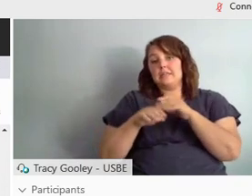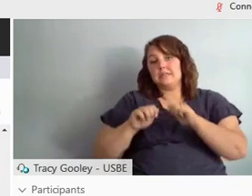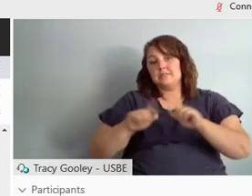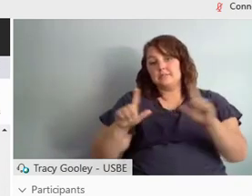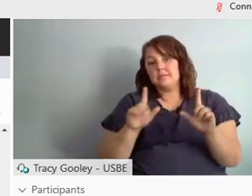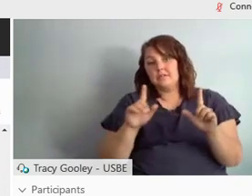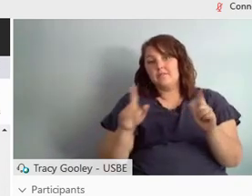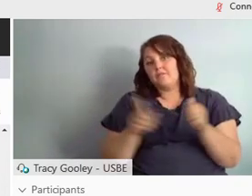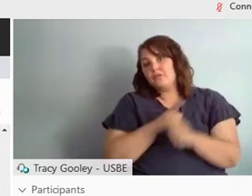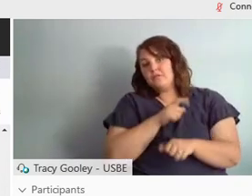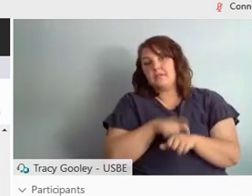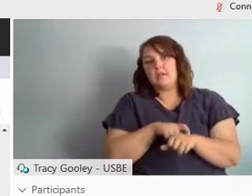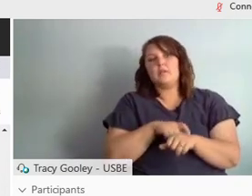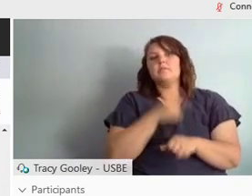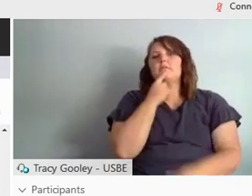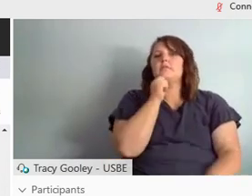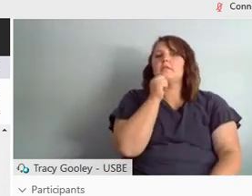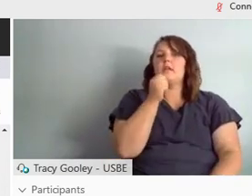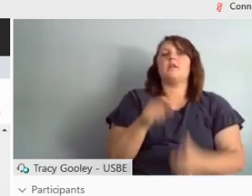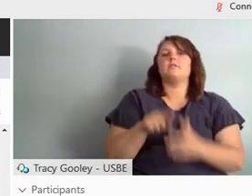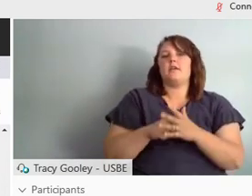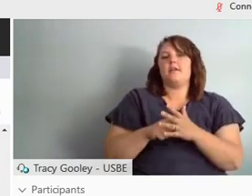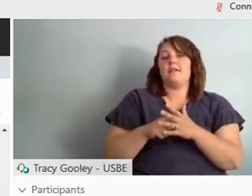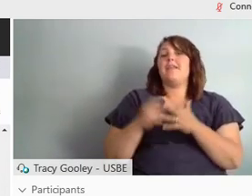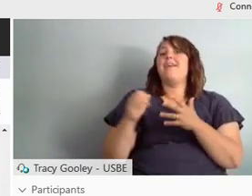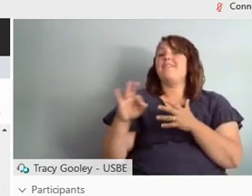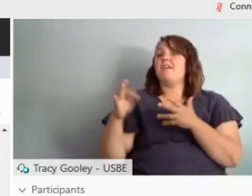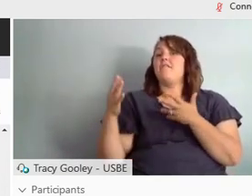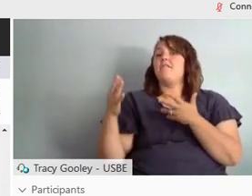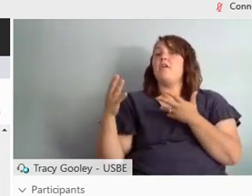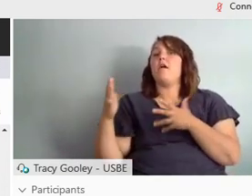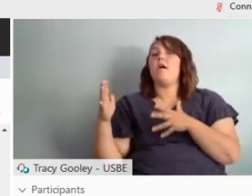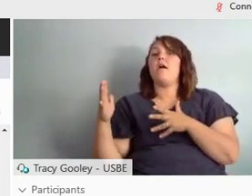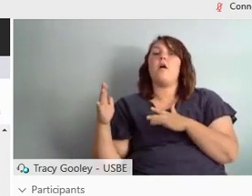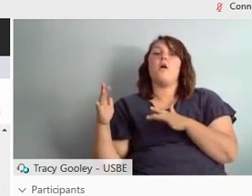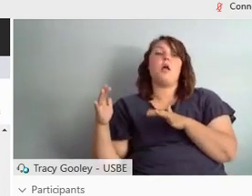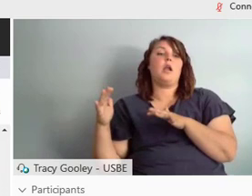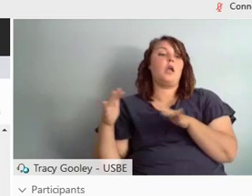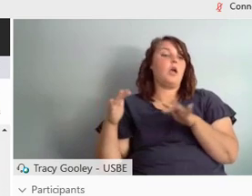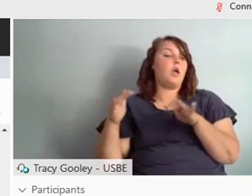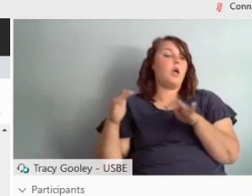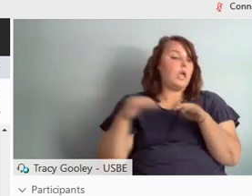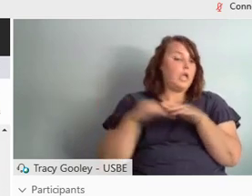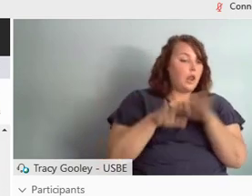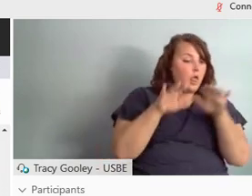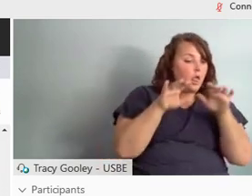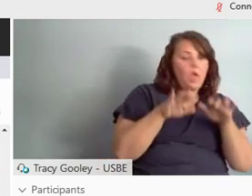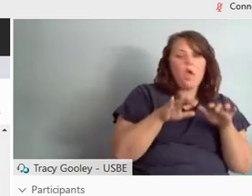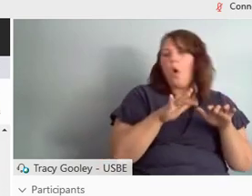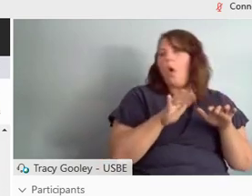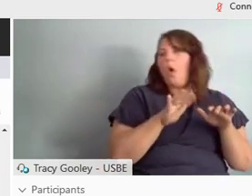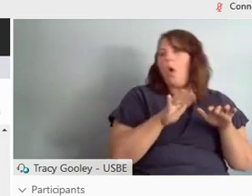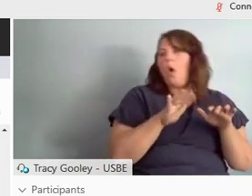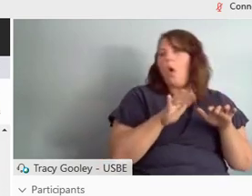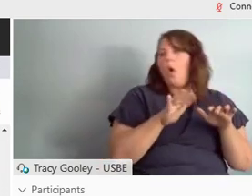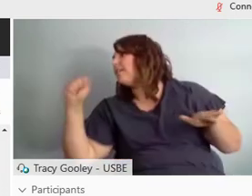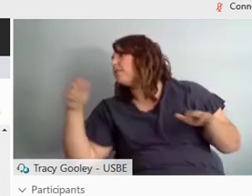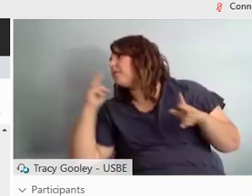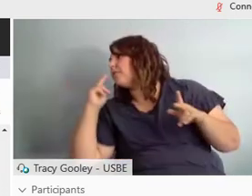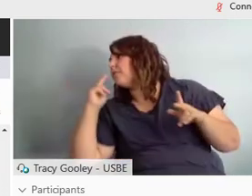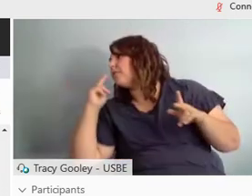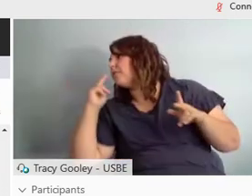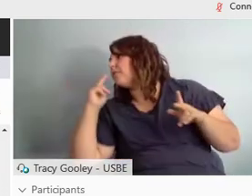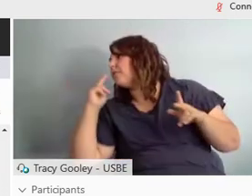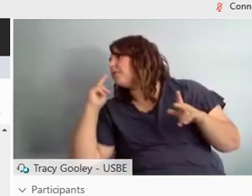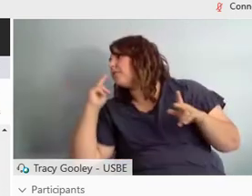time, it says Not Started. If I go in and I get called away for a parent that came to visit